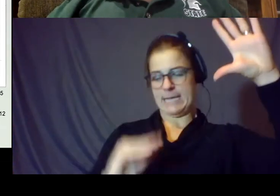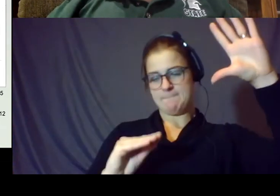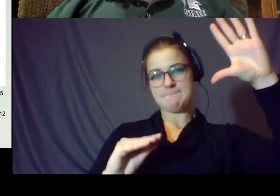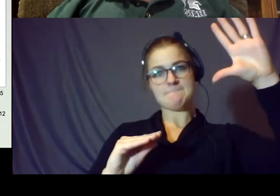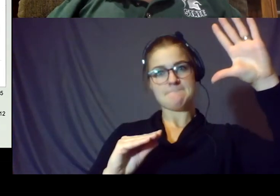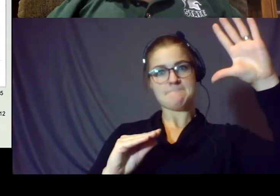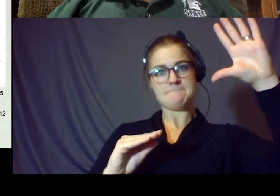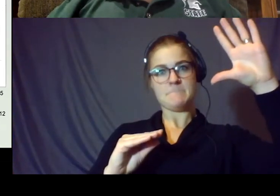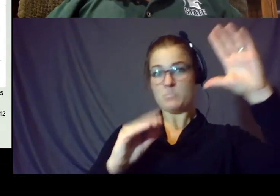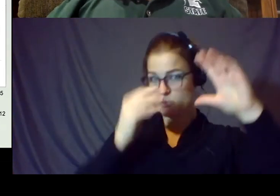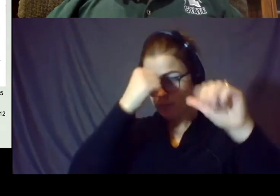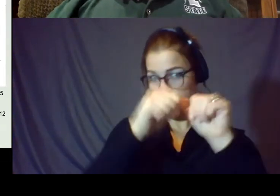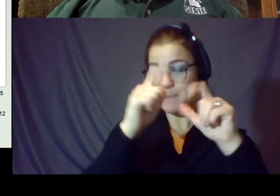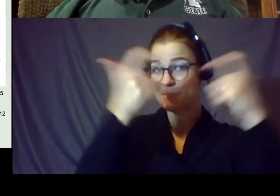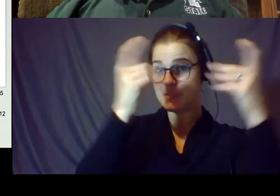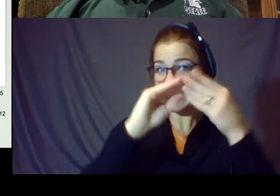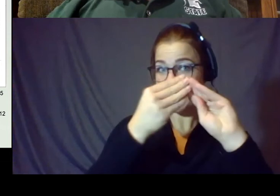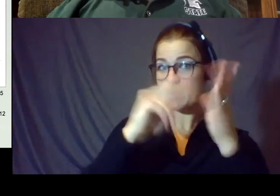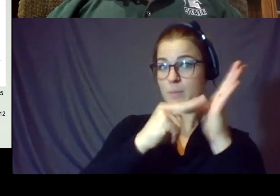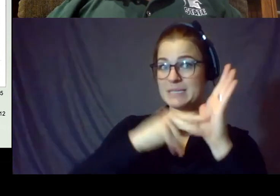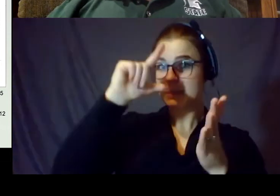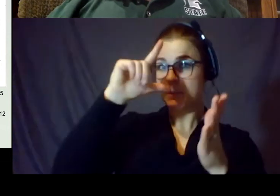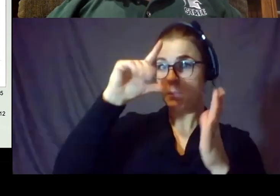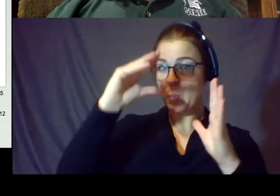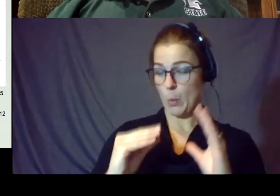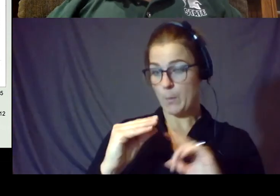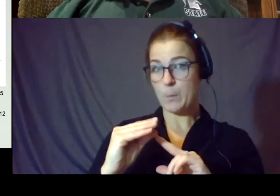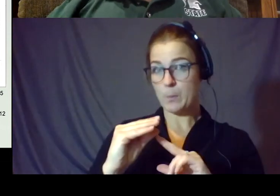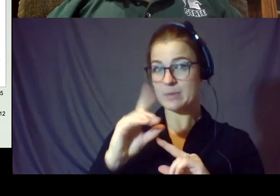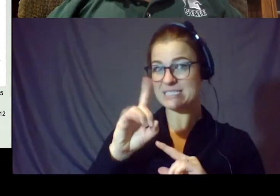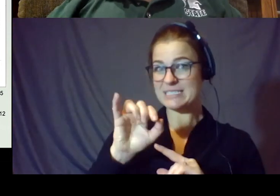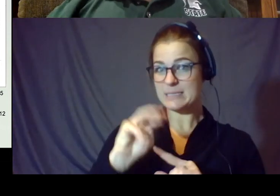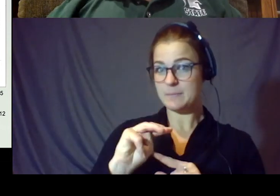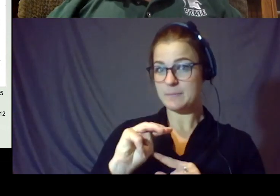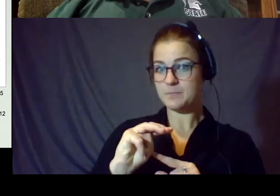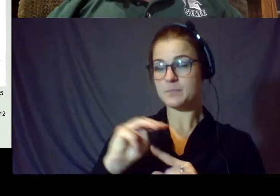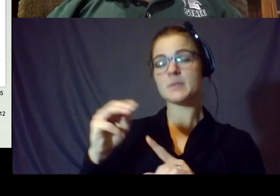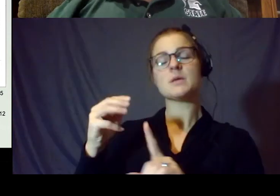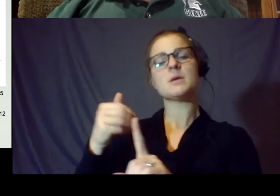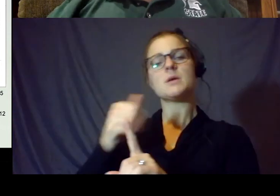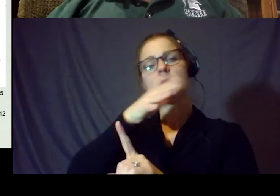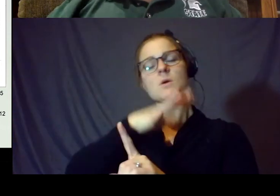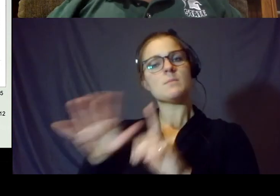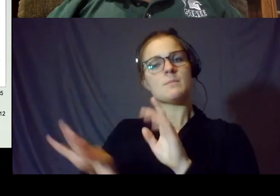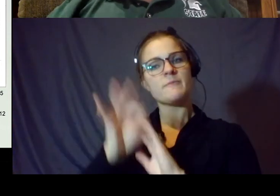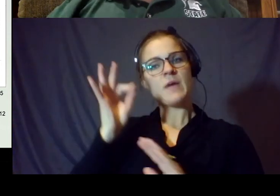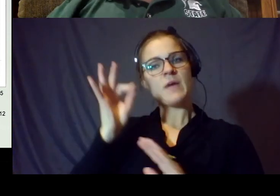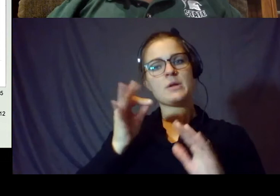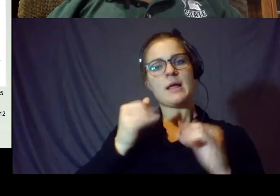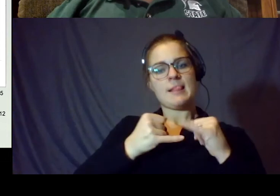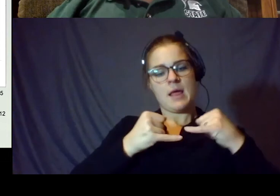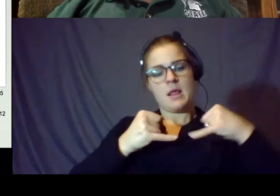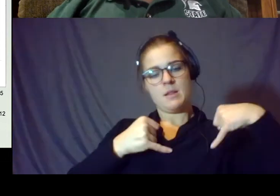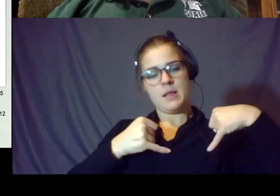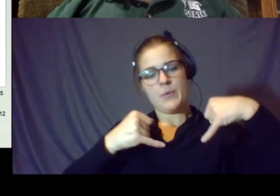number, the lower the brightness. And what she found is that there are two lines. There's a line going through the dim part, there's